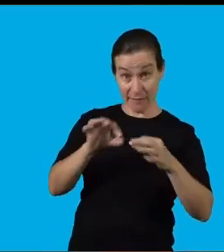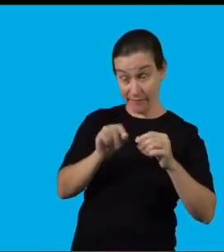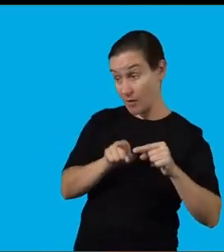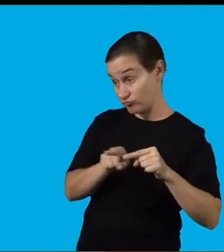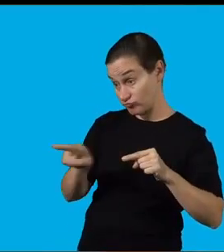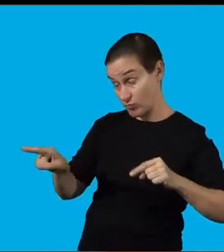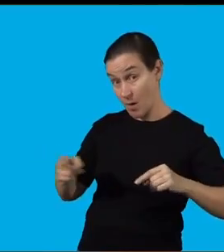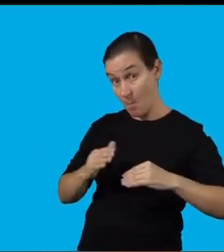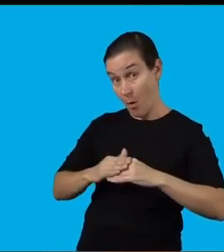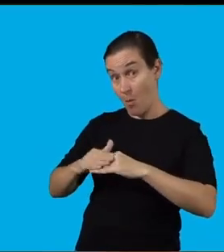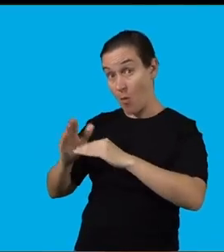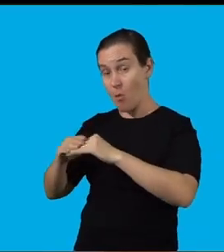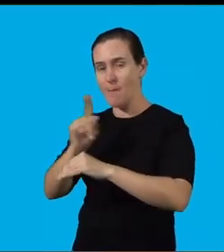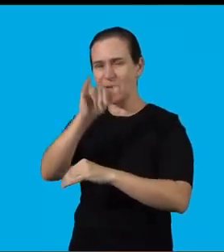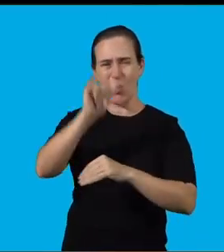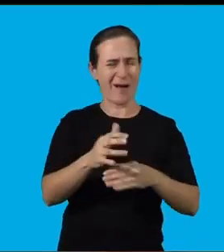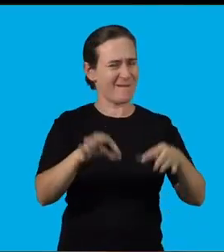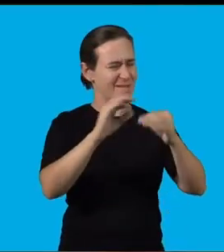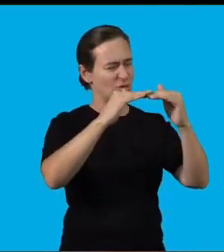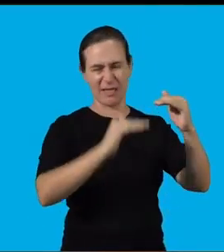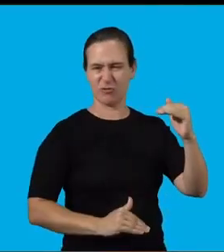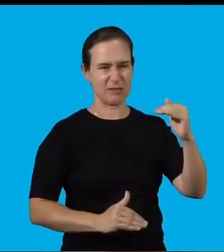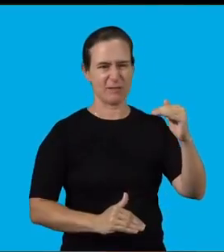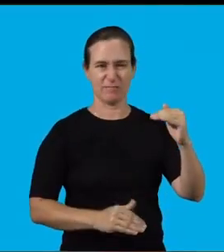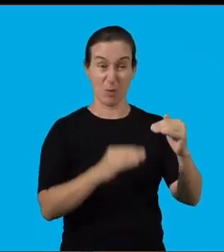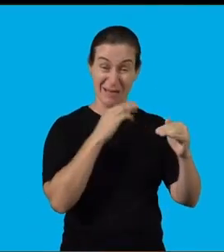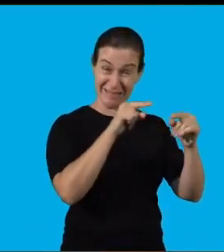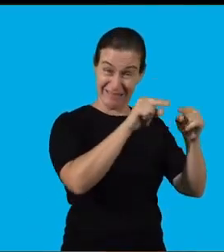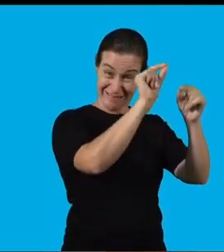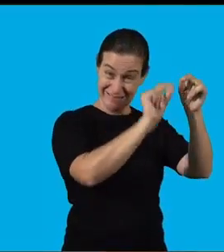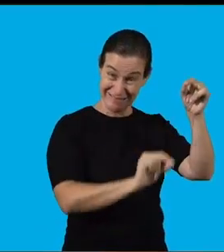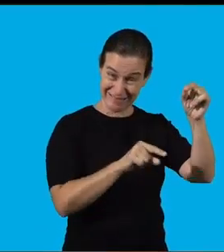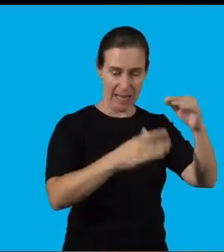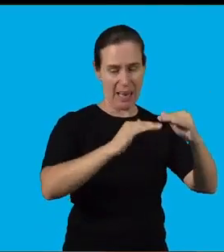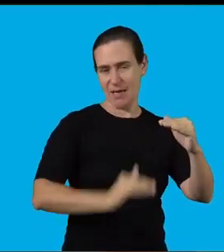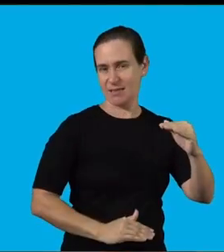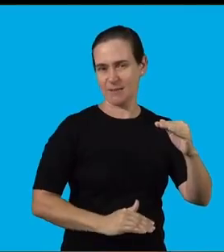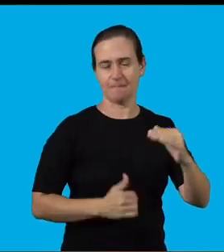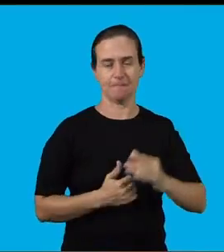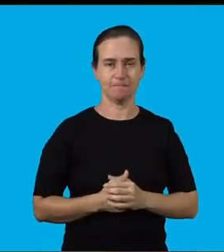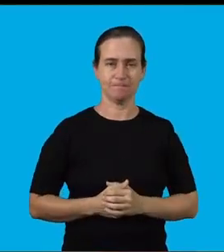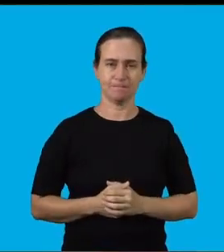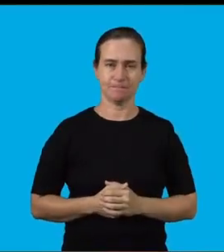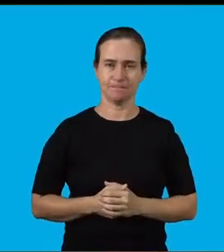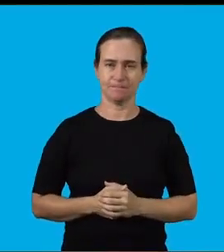to the right of the graph, your x values get bigger. So therefore, this section of the graph is decreasing,